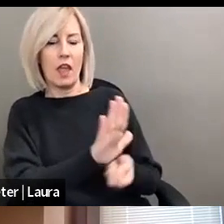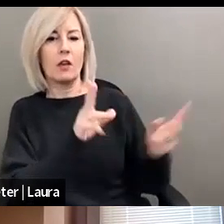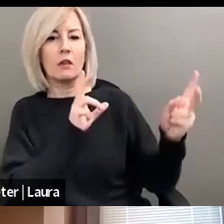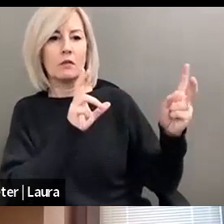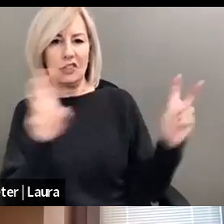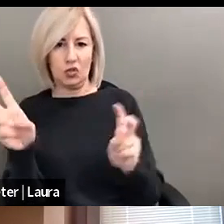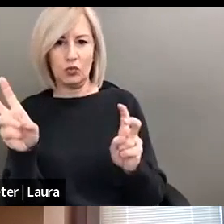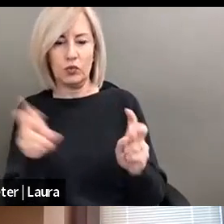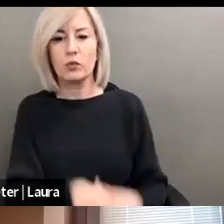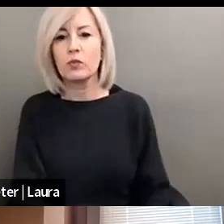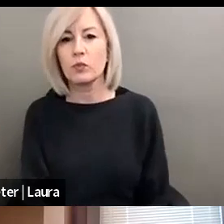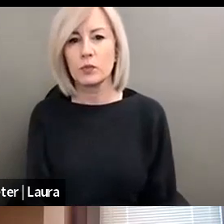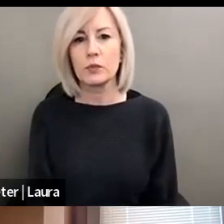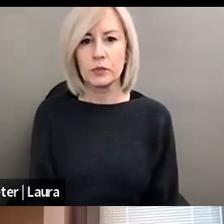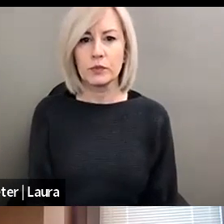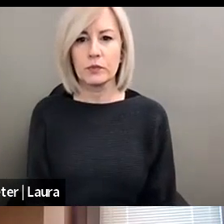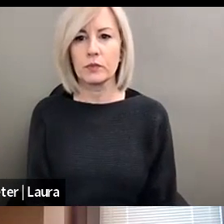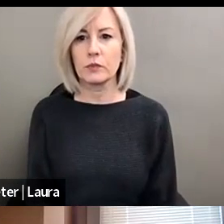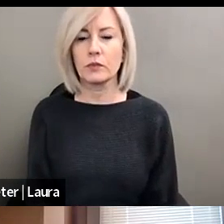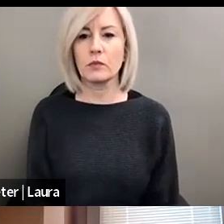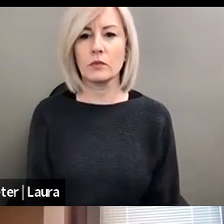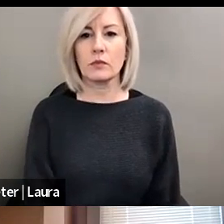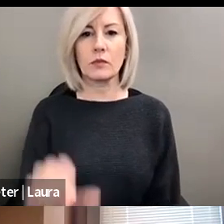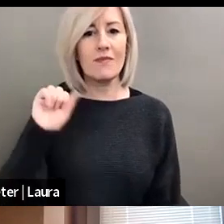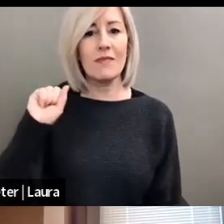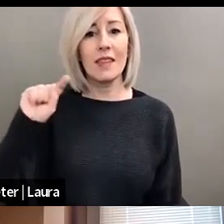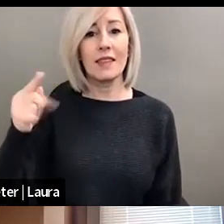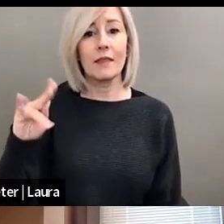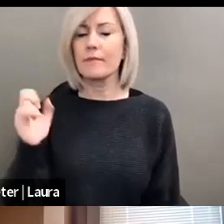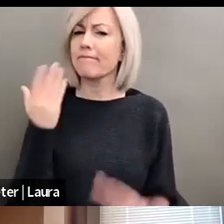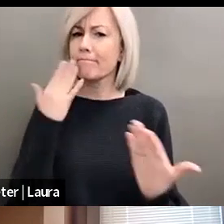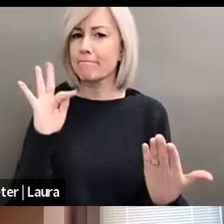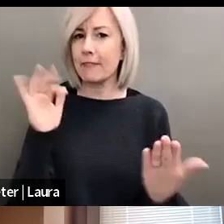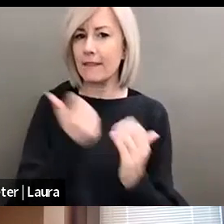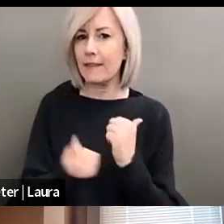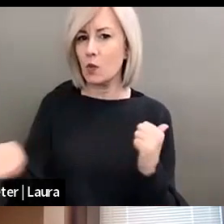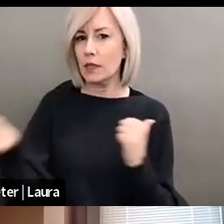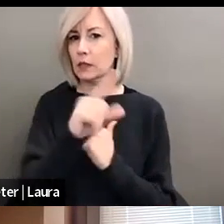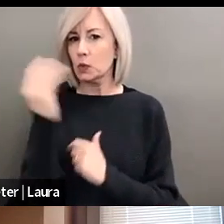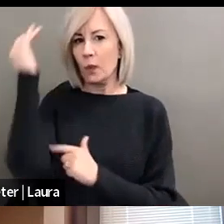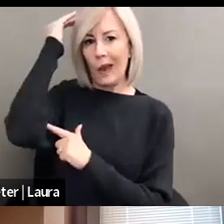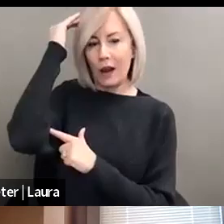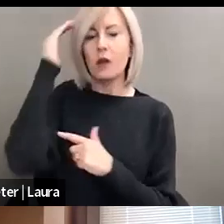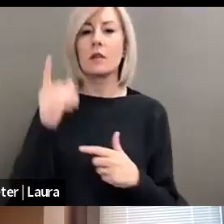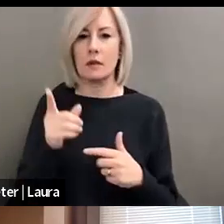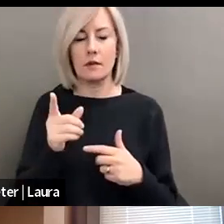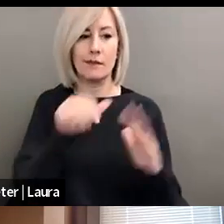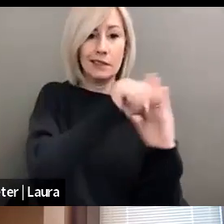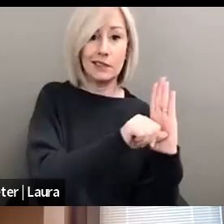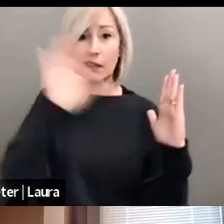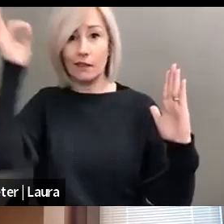with. That is good to know. I don't know if everybody's aware of how, there is state and federal,